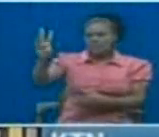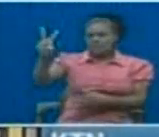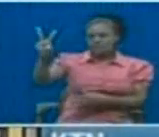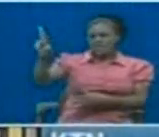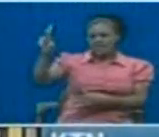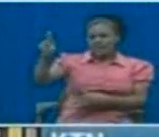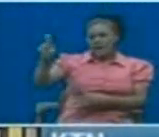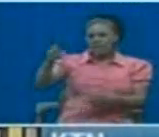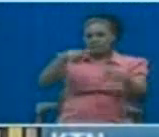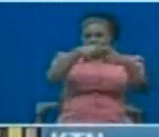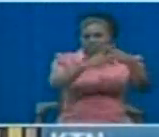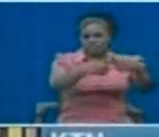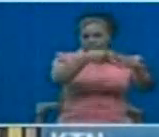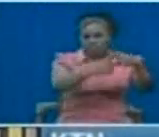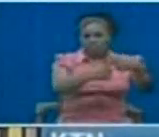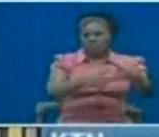kits.